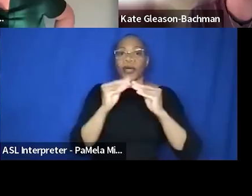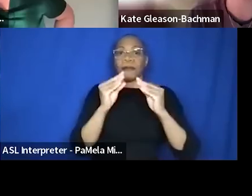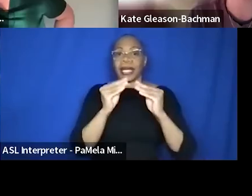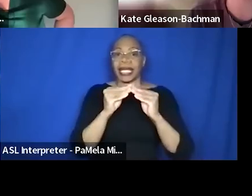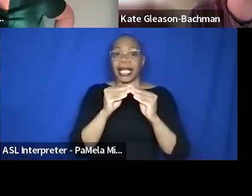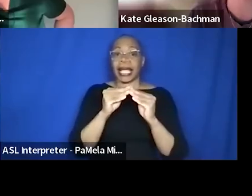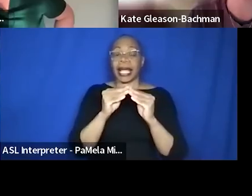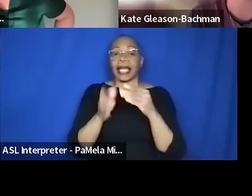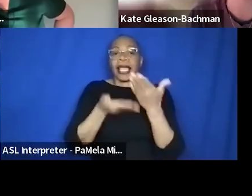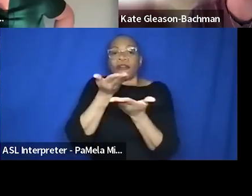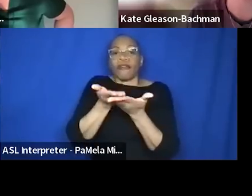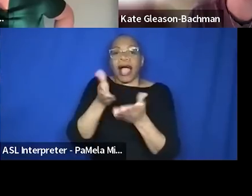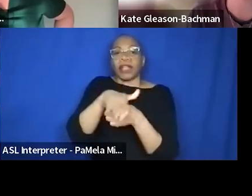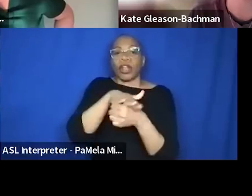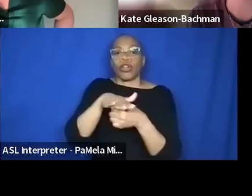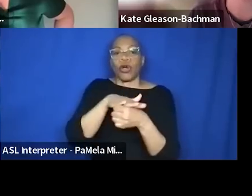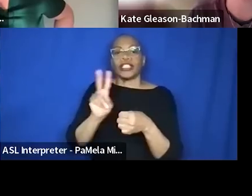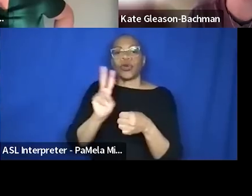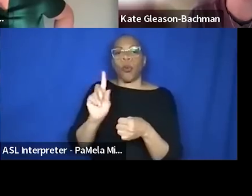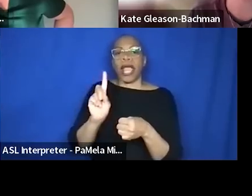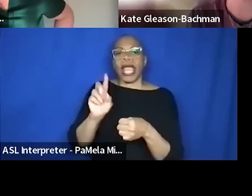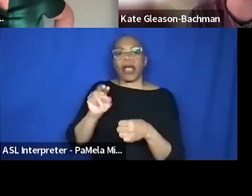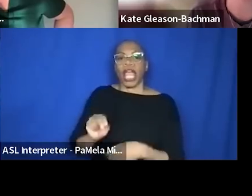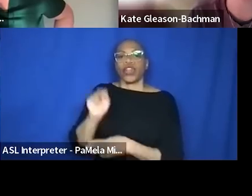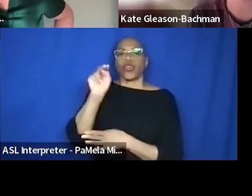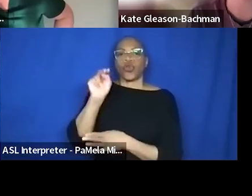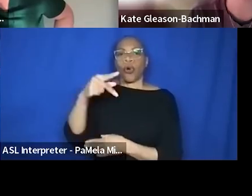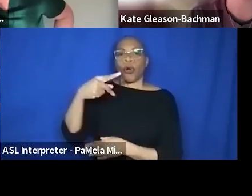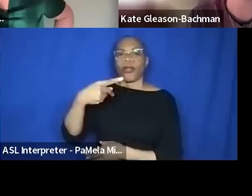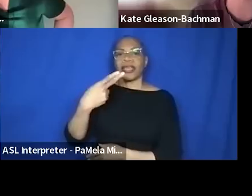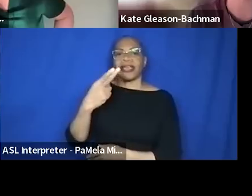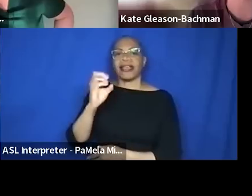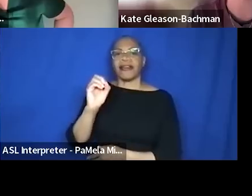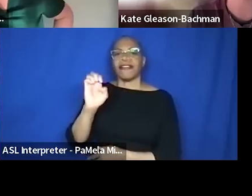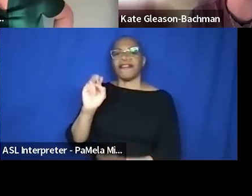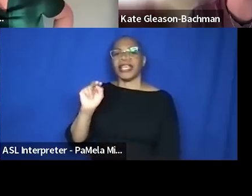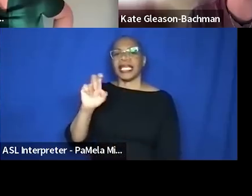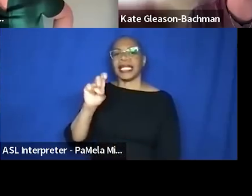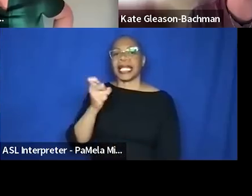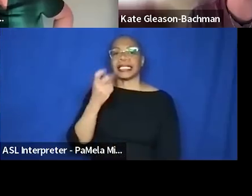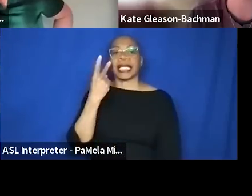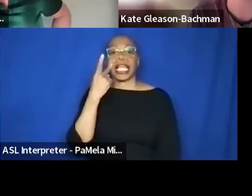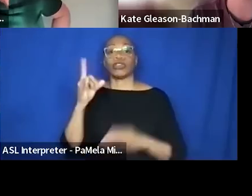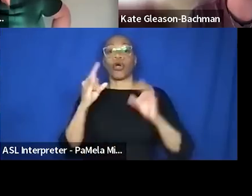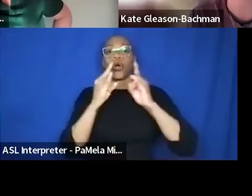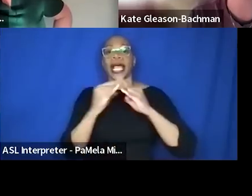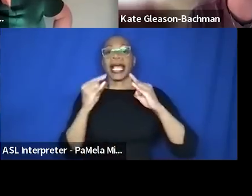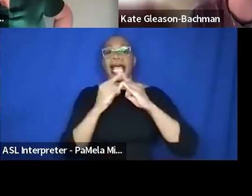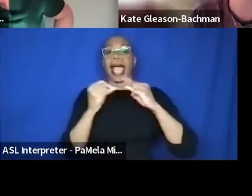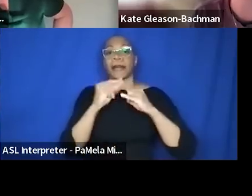a location in northern Phoenix, and they saw an encampment of 20 people